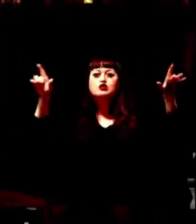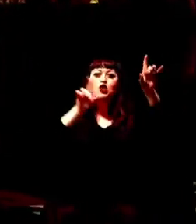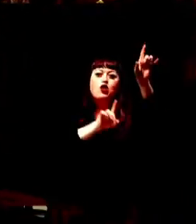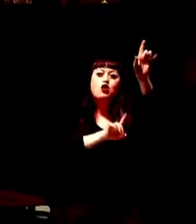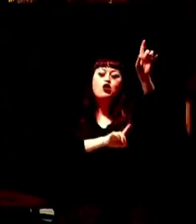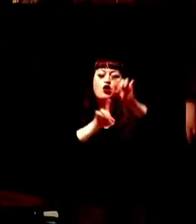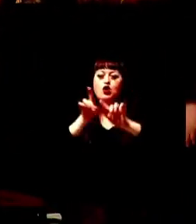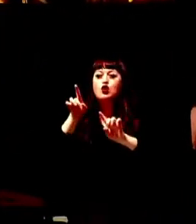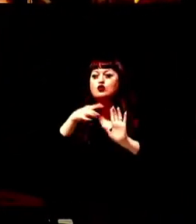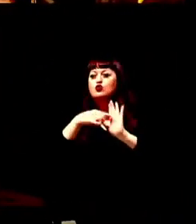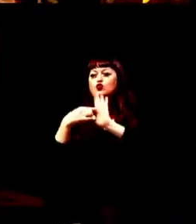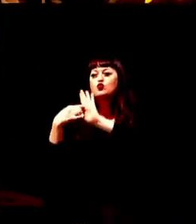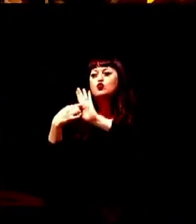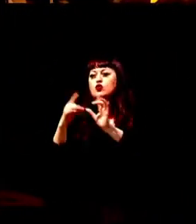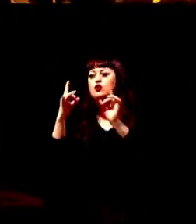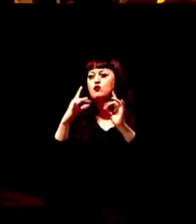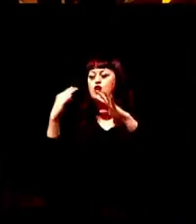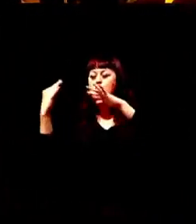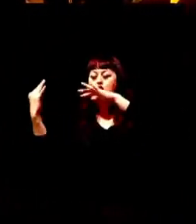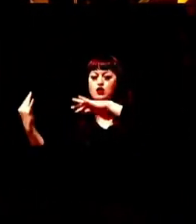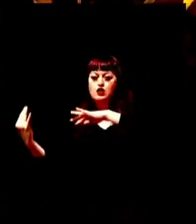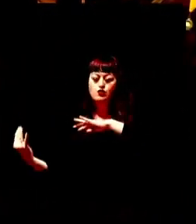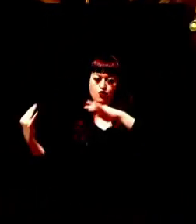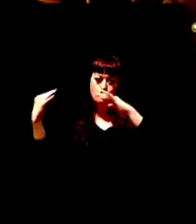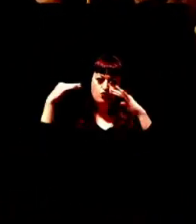bright stars through the